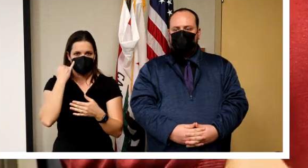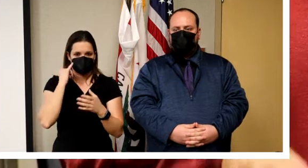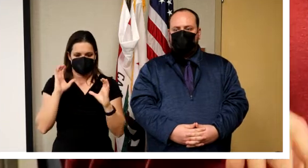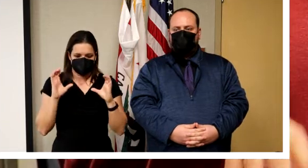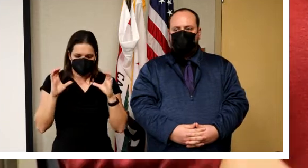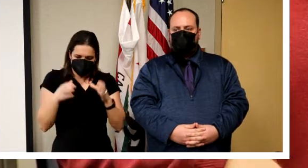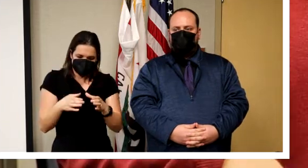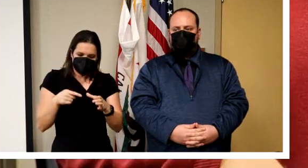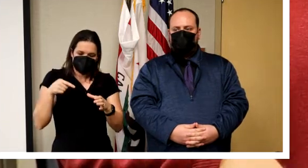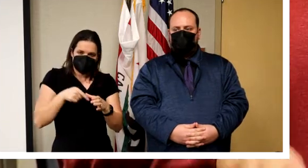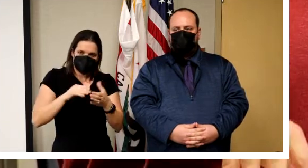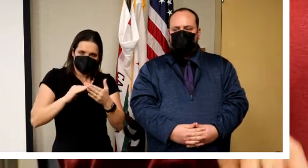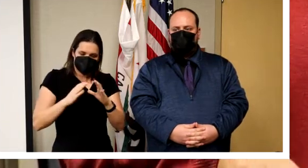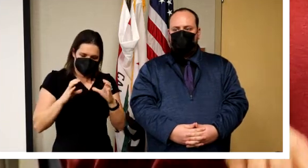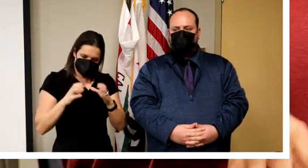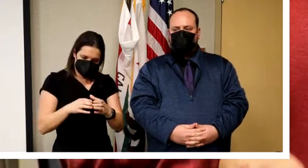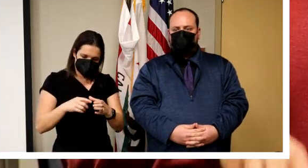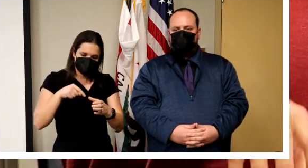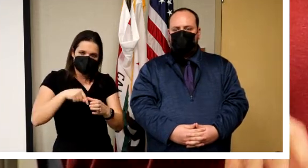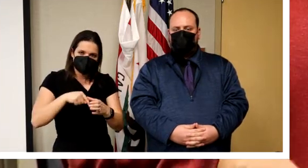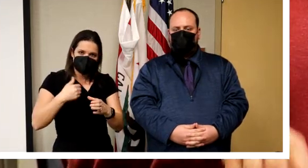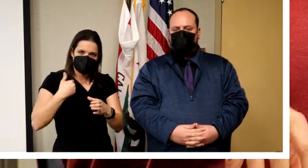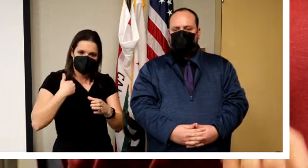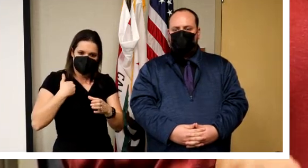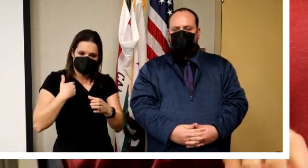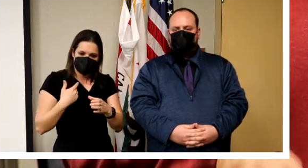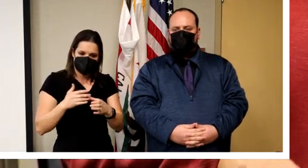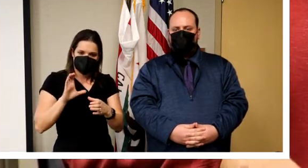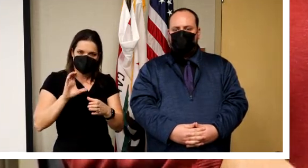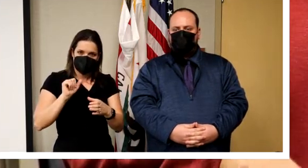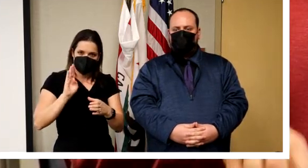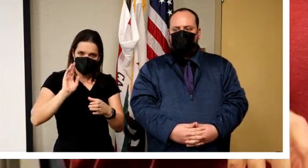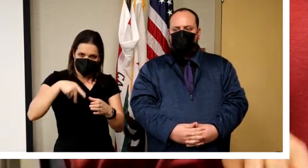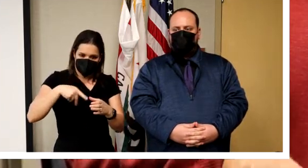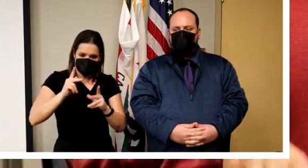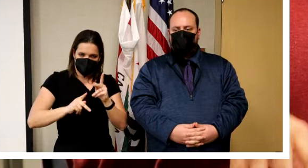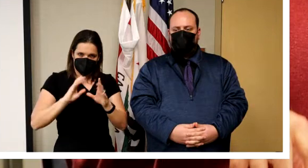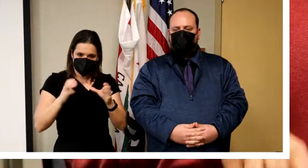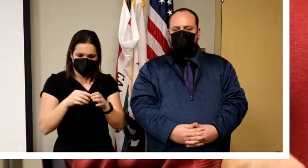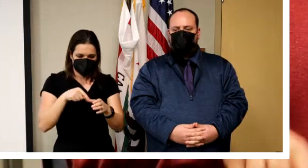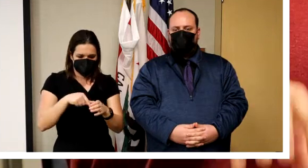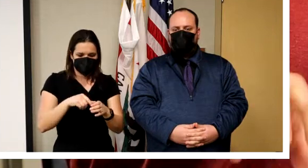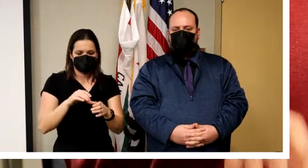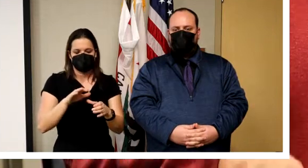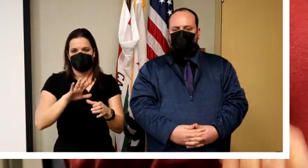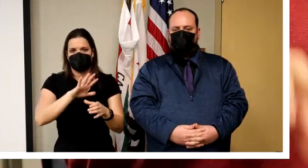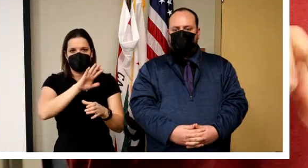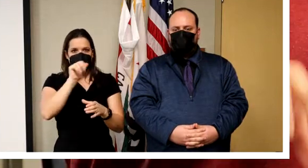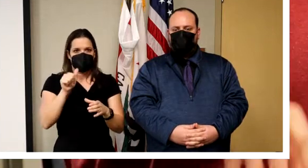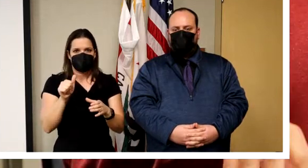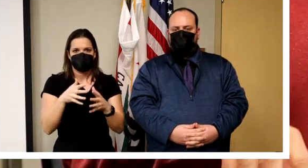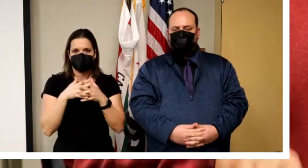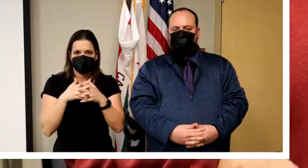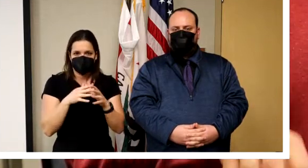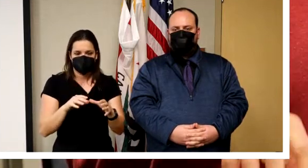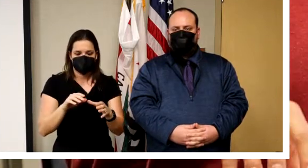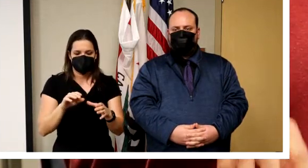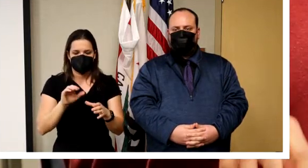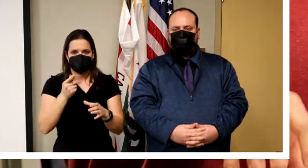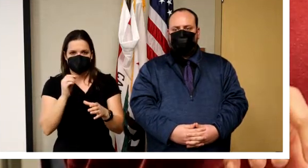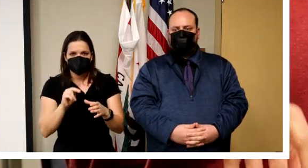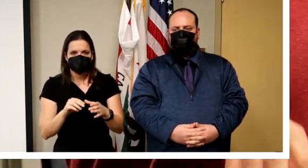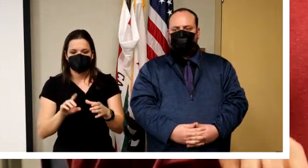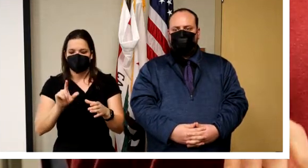concentrated area of a community that has a large CVAP population of African American, Asian, Native Americans,